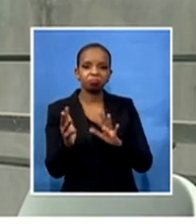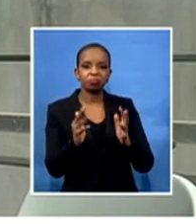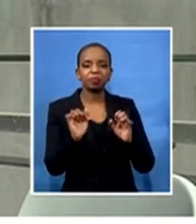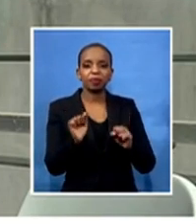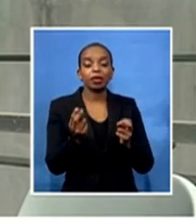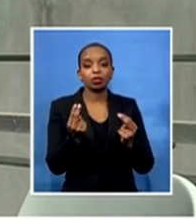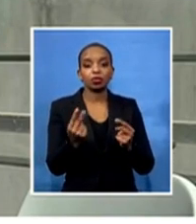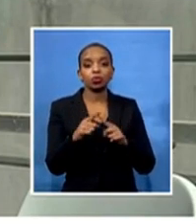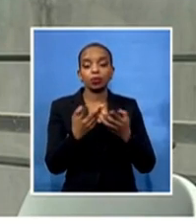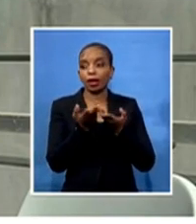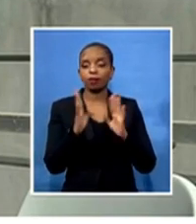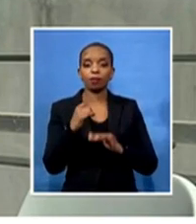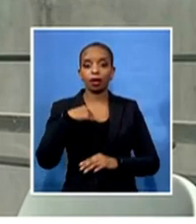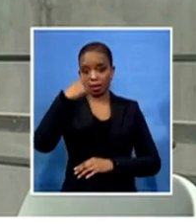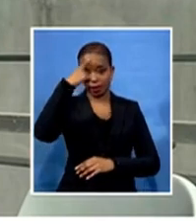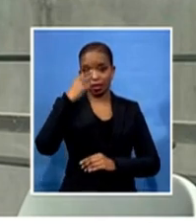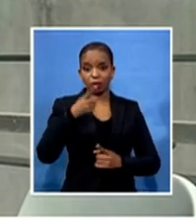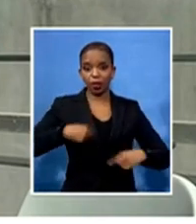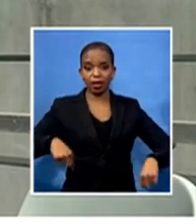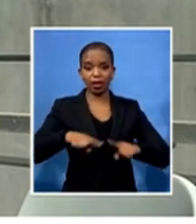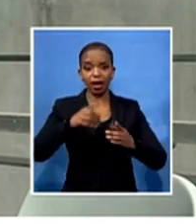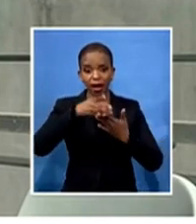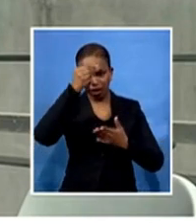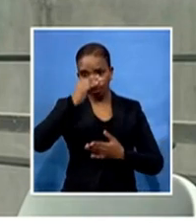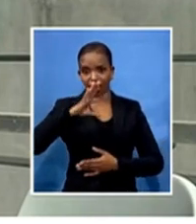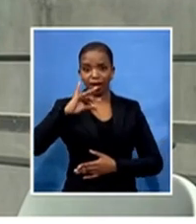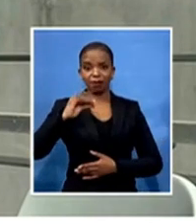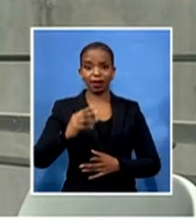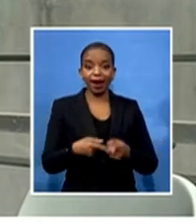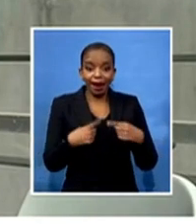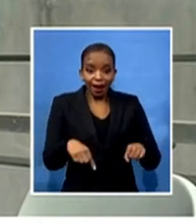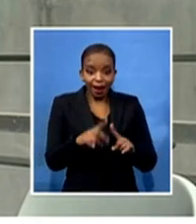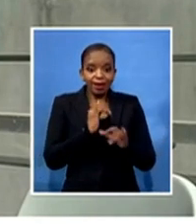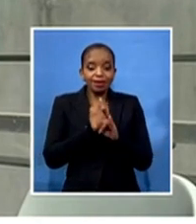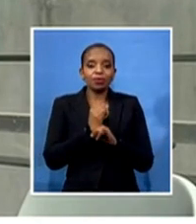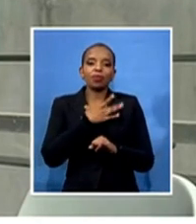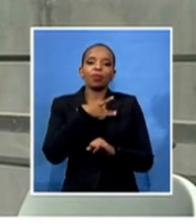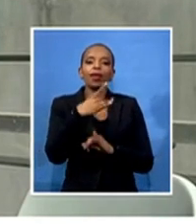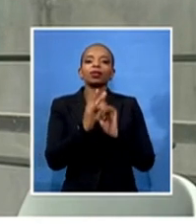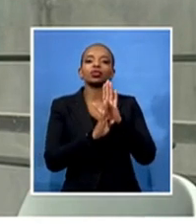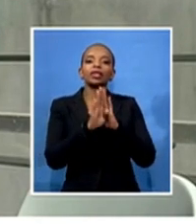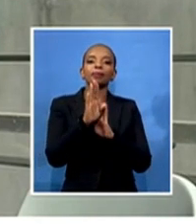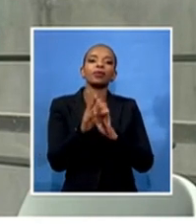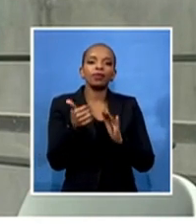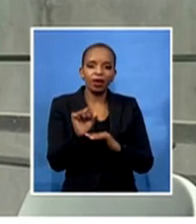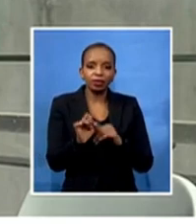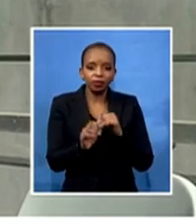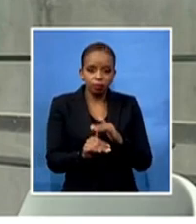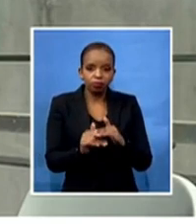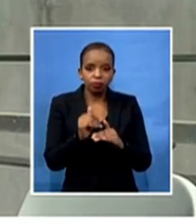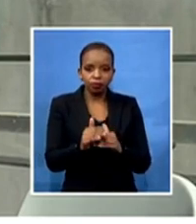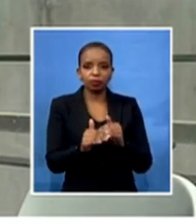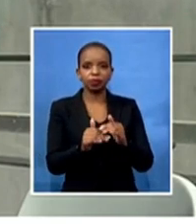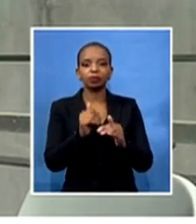we as an institution we would like to improve as we go along to make sure that we provide a service to